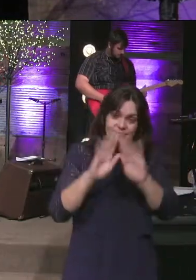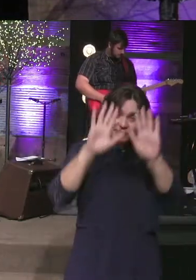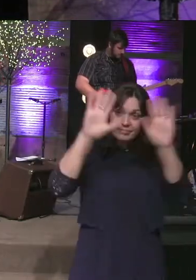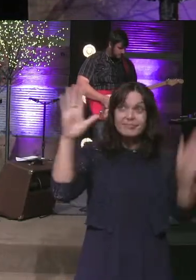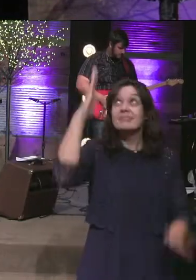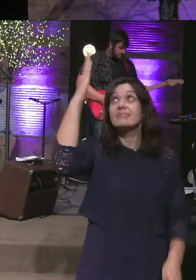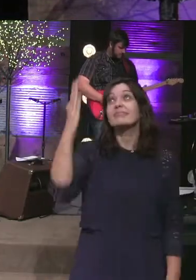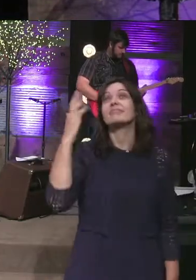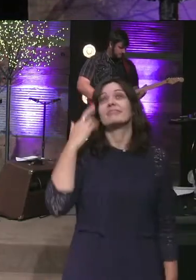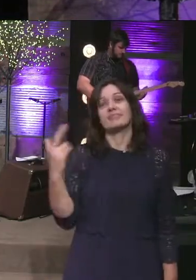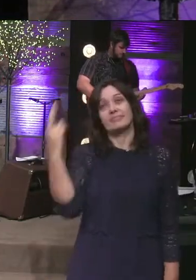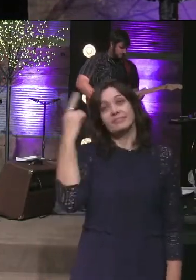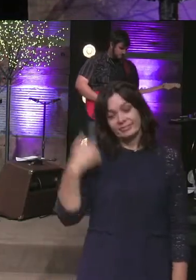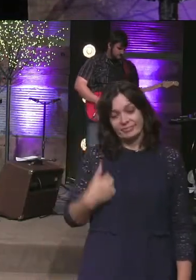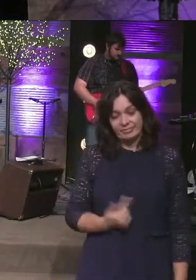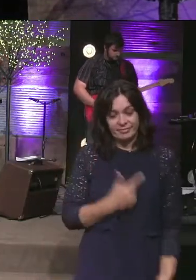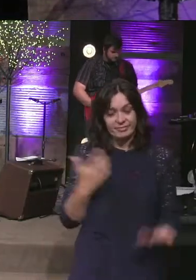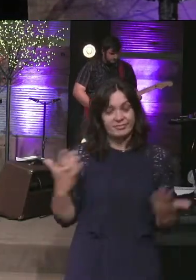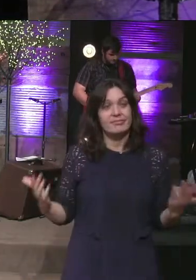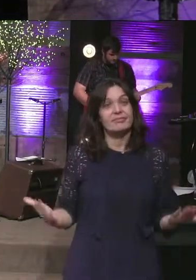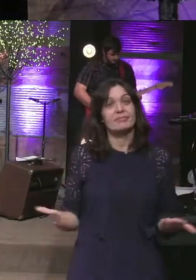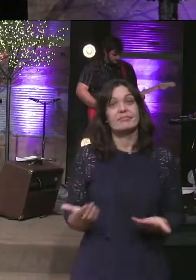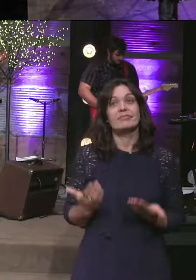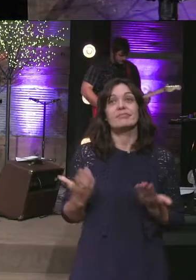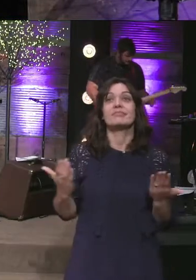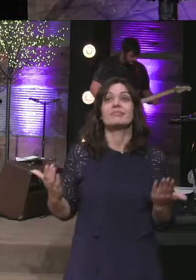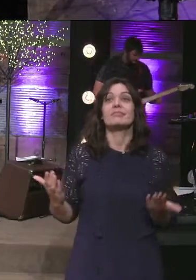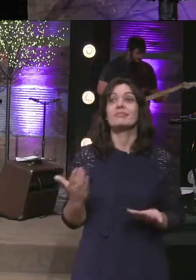You're the reason we're here.